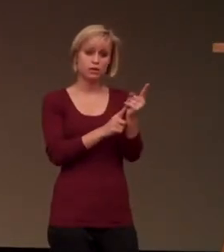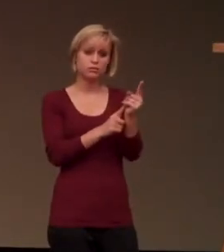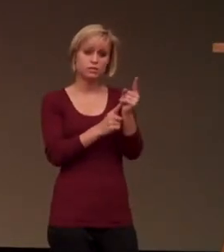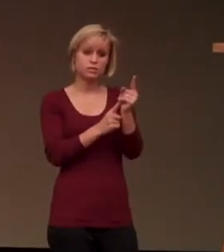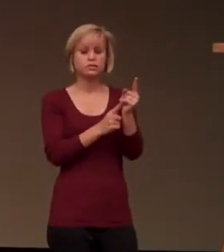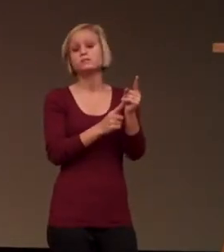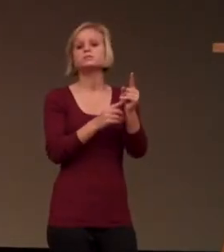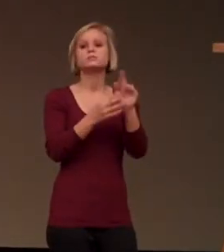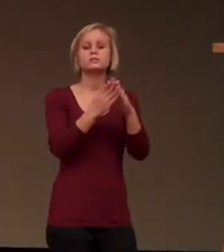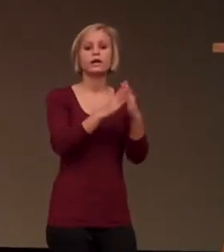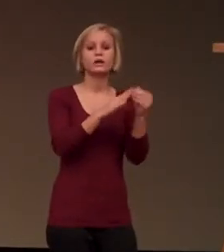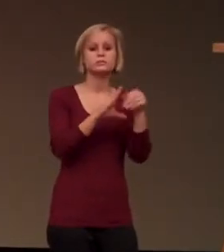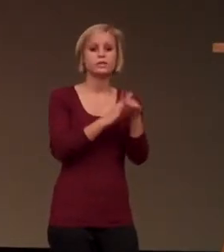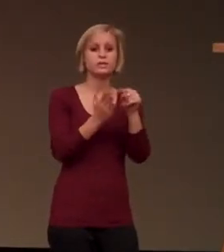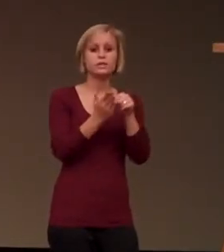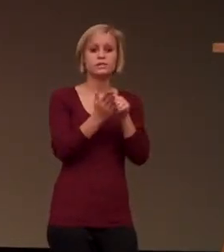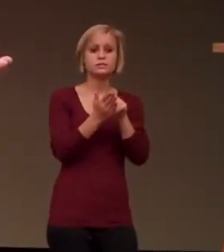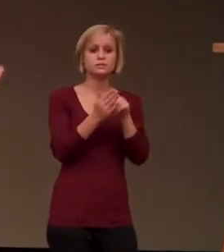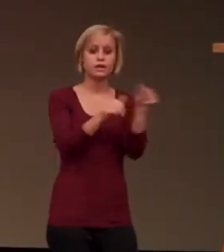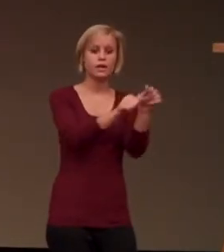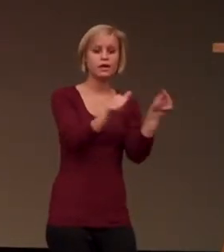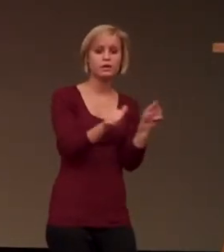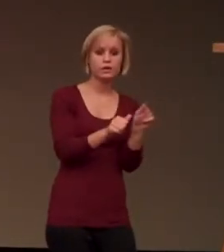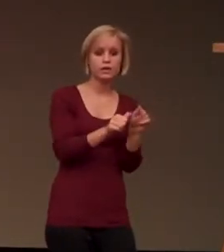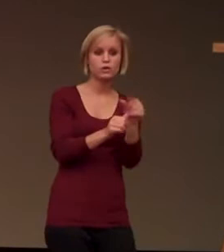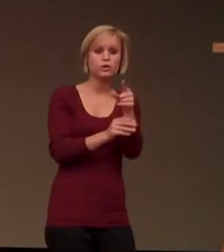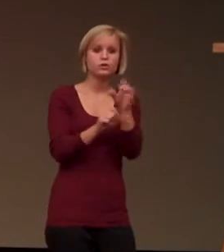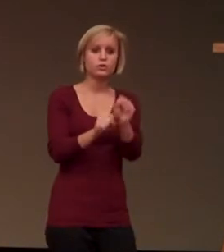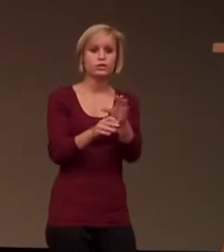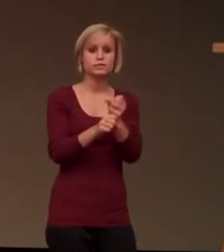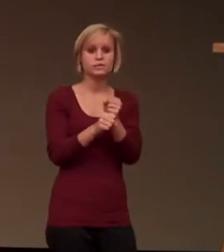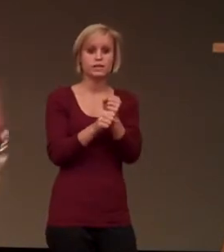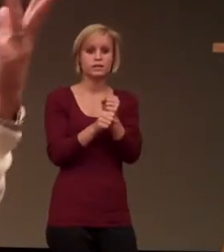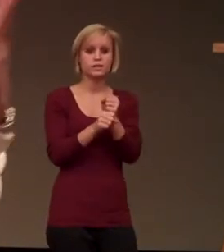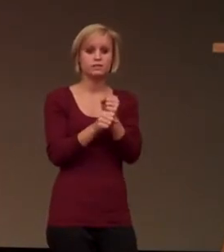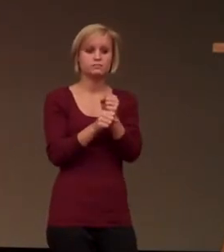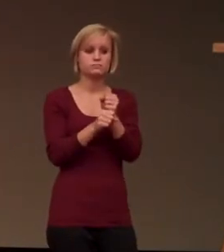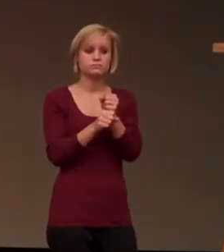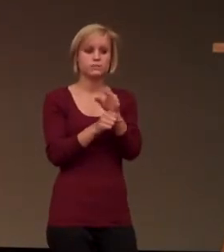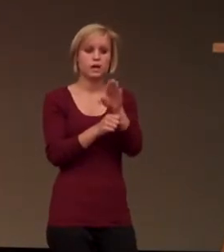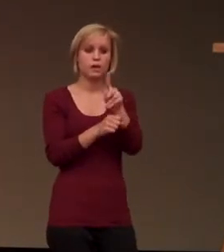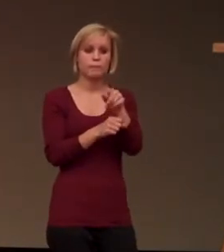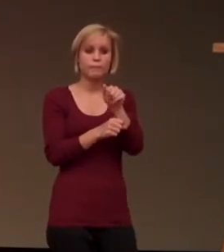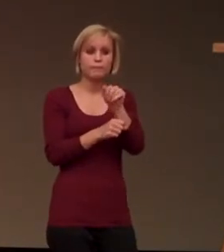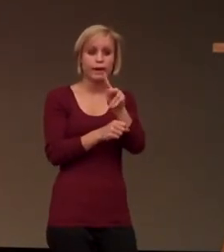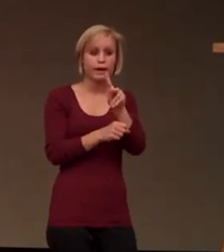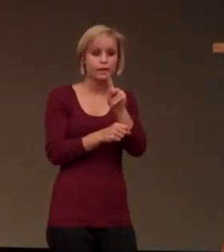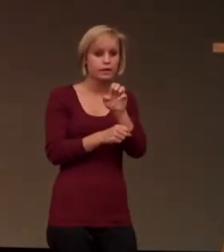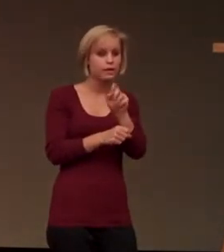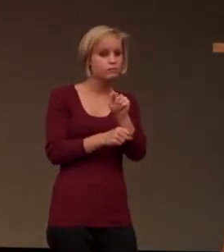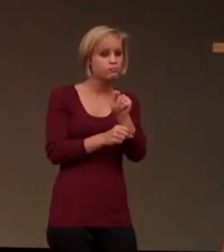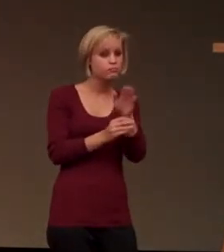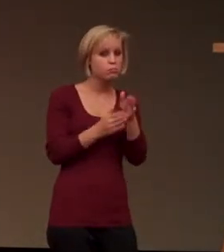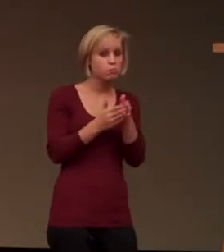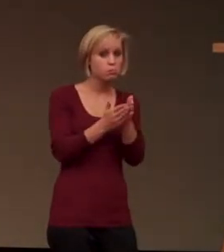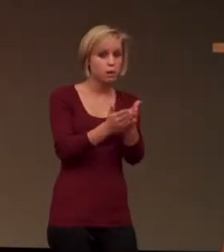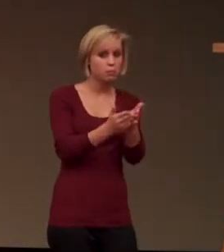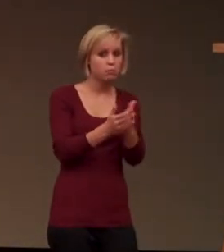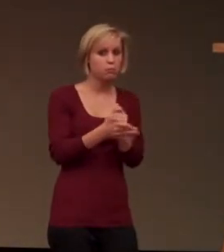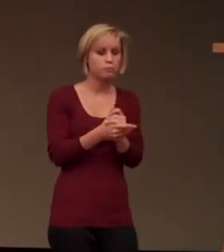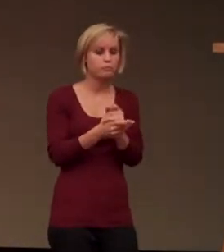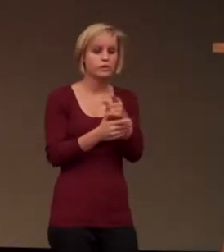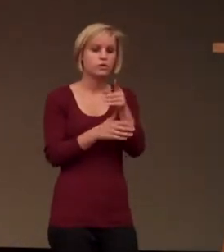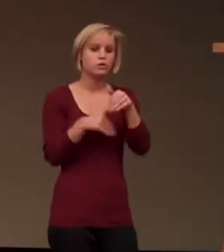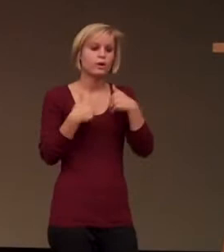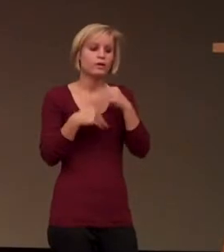towns in this area, you could take a packet boat. That's one that runs on a schedule. So you've got all